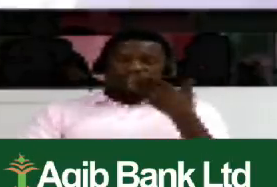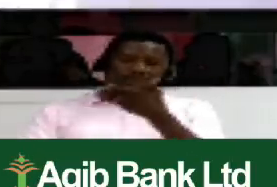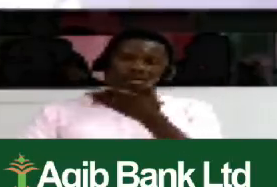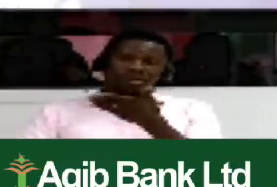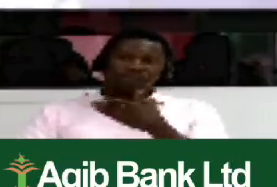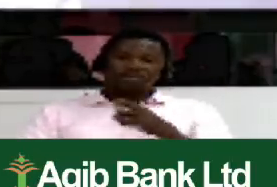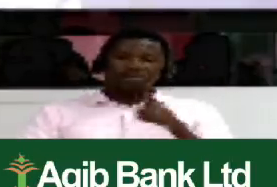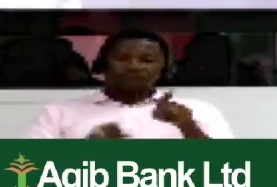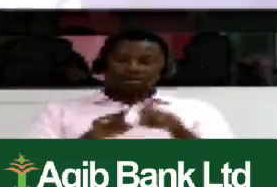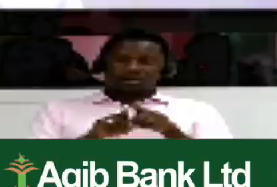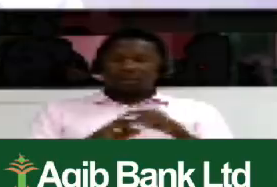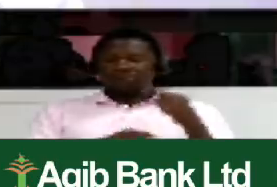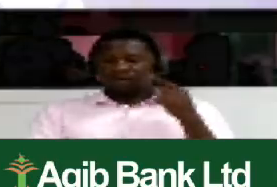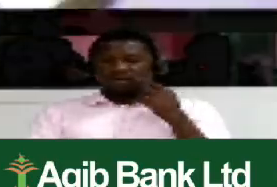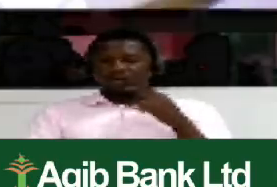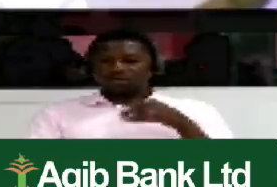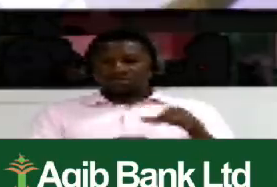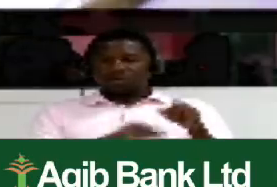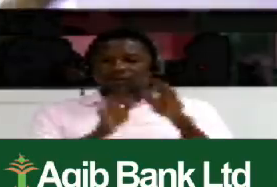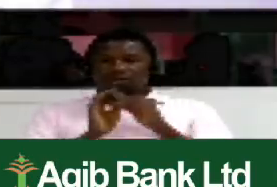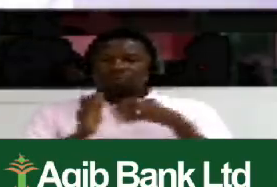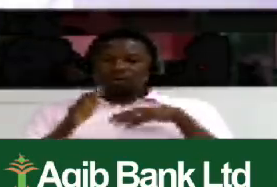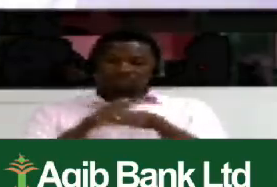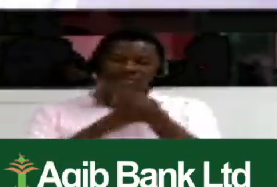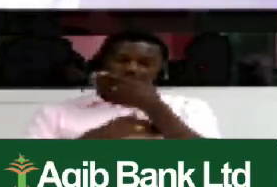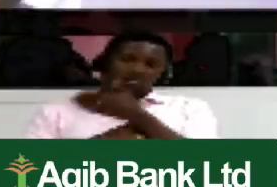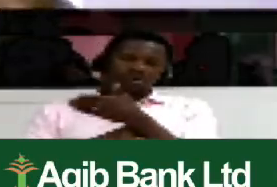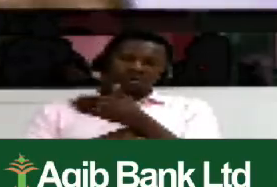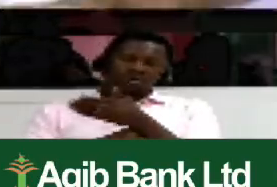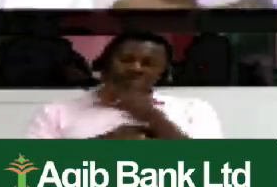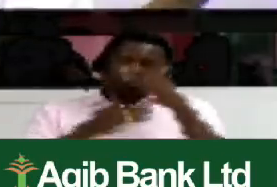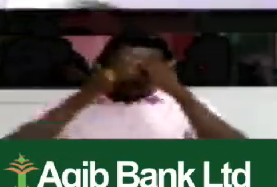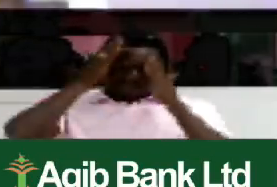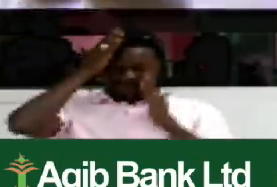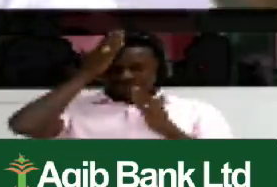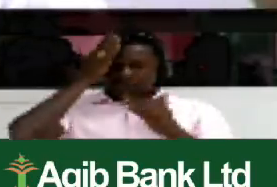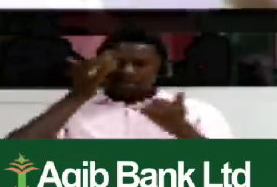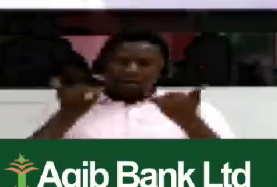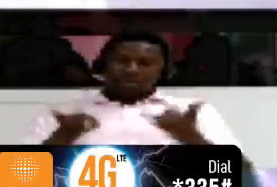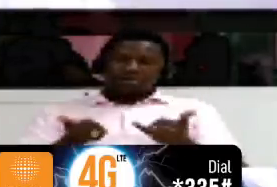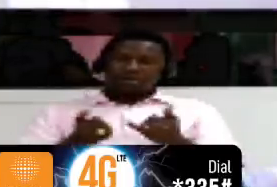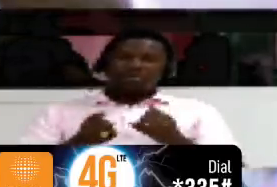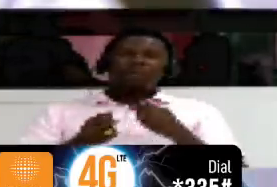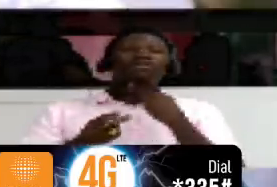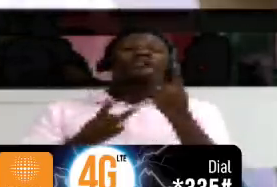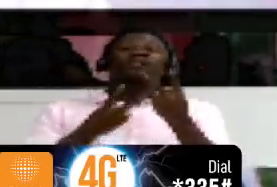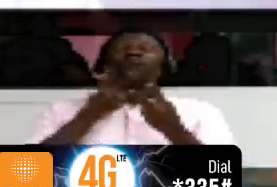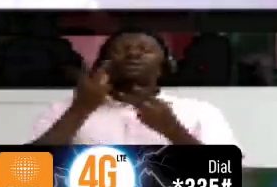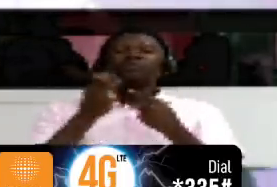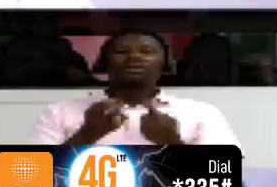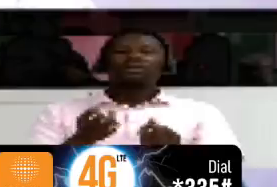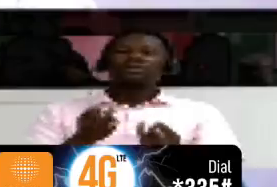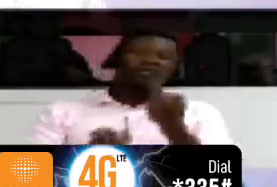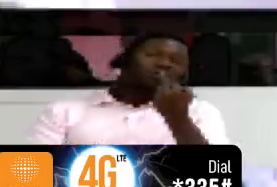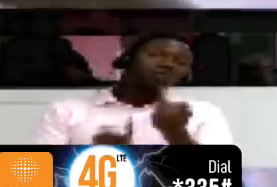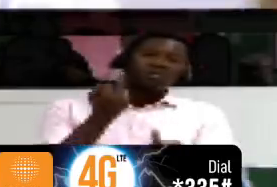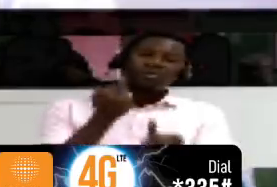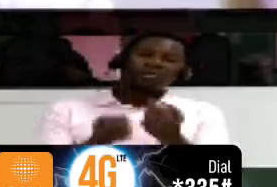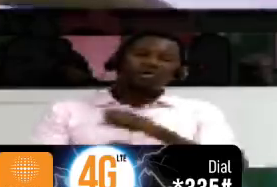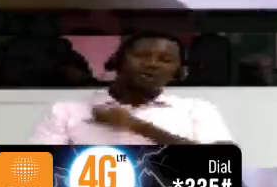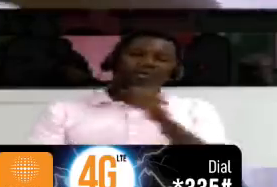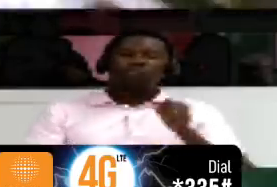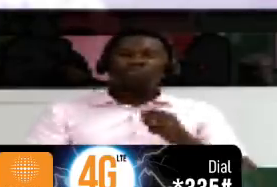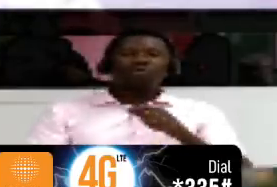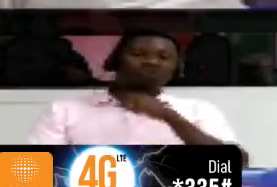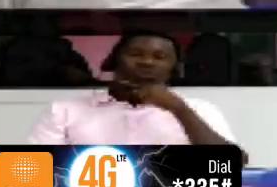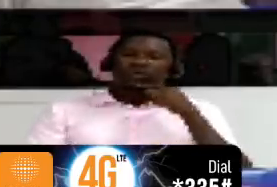That same day we were brought in, soldiers were now shouting, insulting our mothers. They will